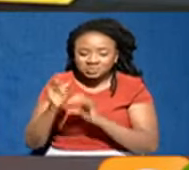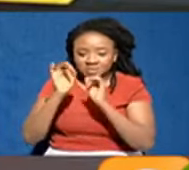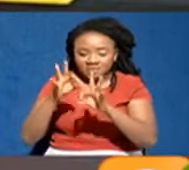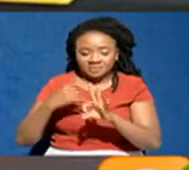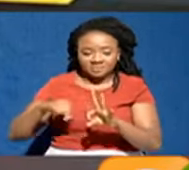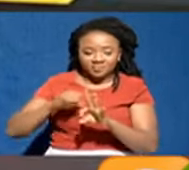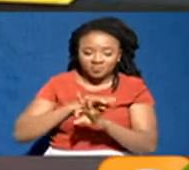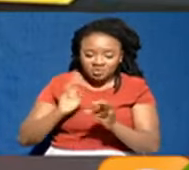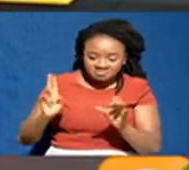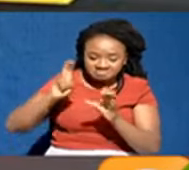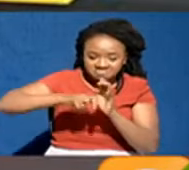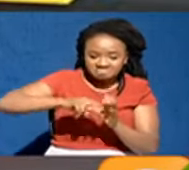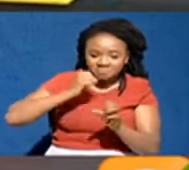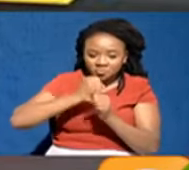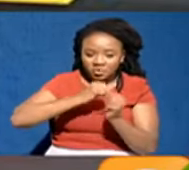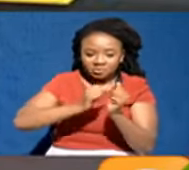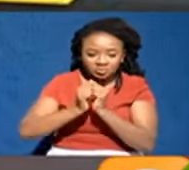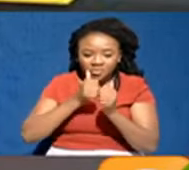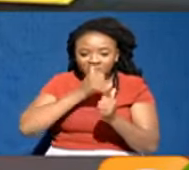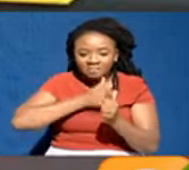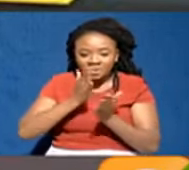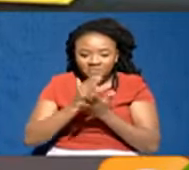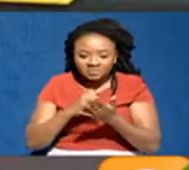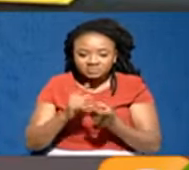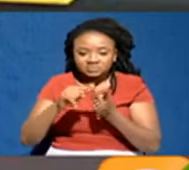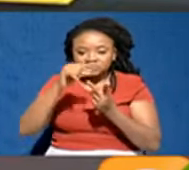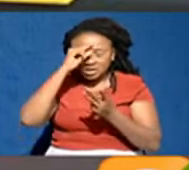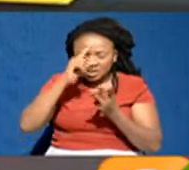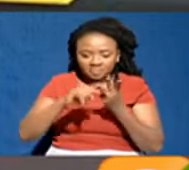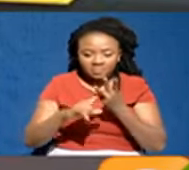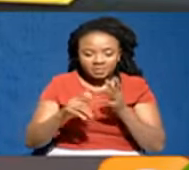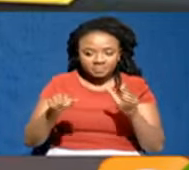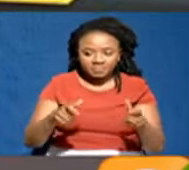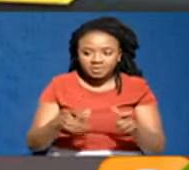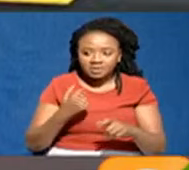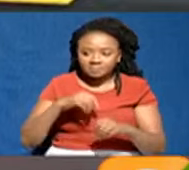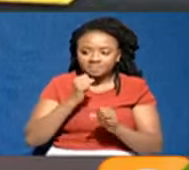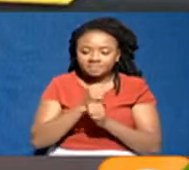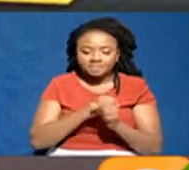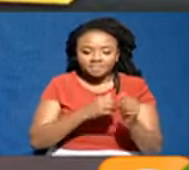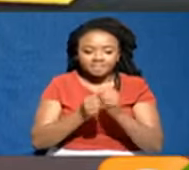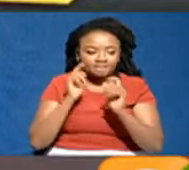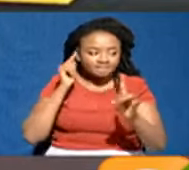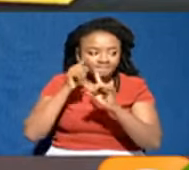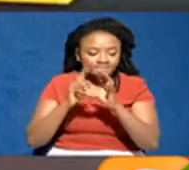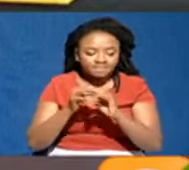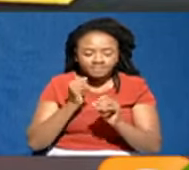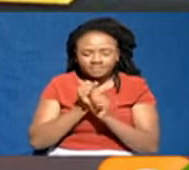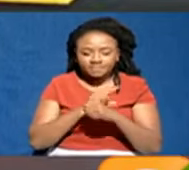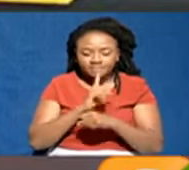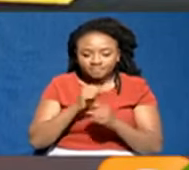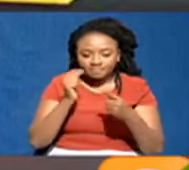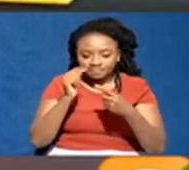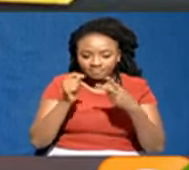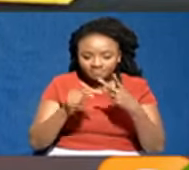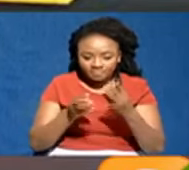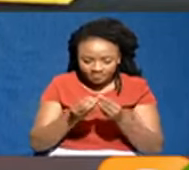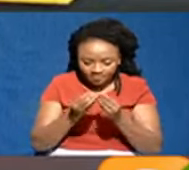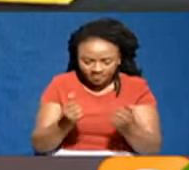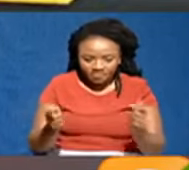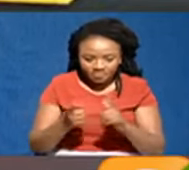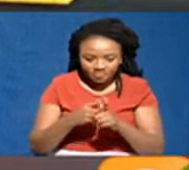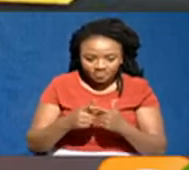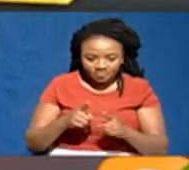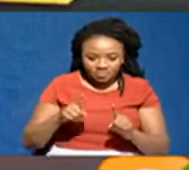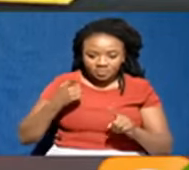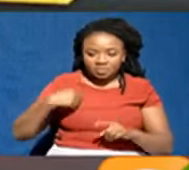from the private sector, for us to be able to work together in ensuring that some of these things, as Bright has mentioned, we are able to collaboratively